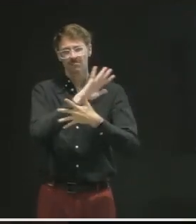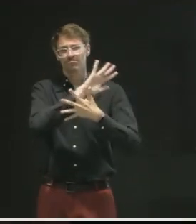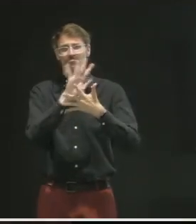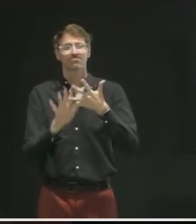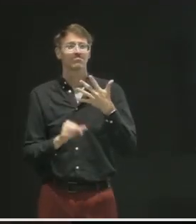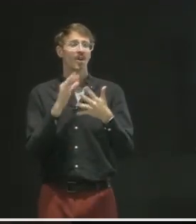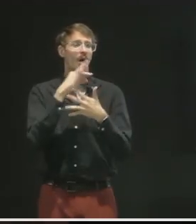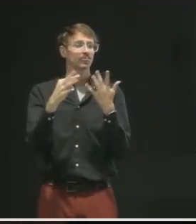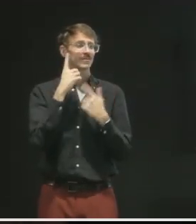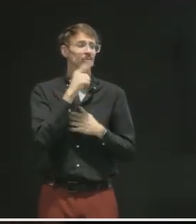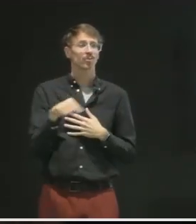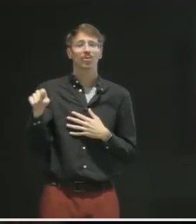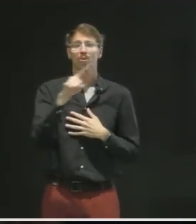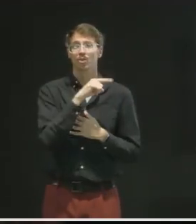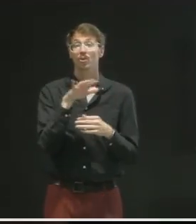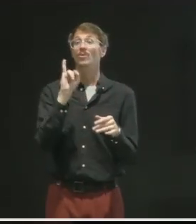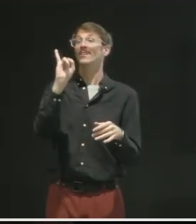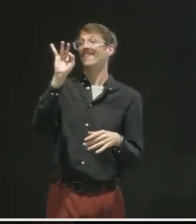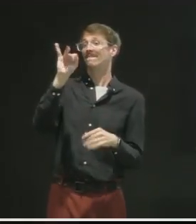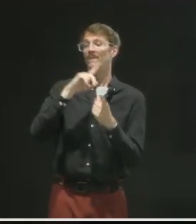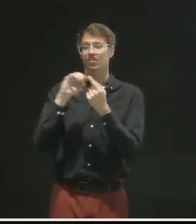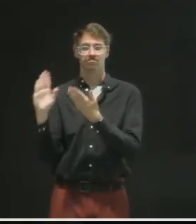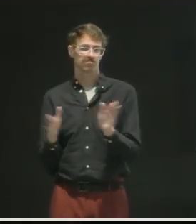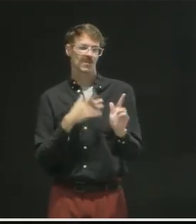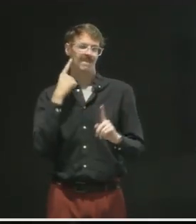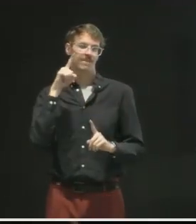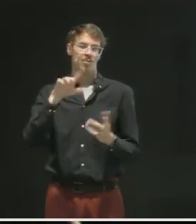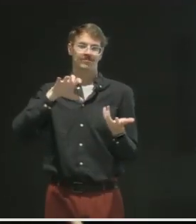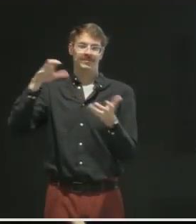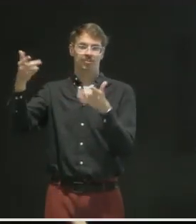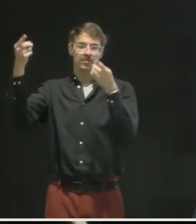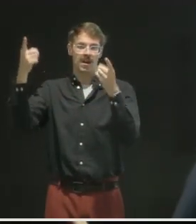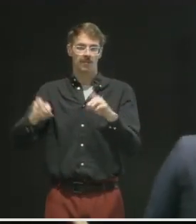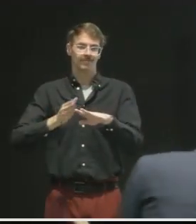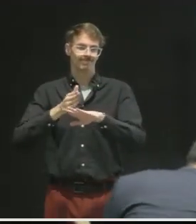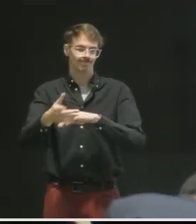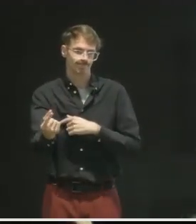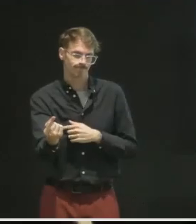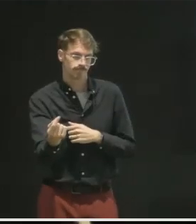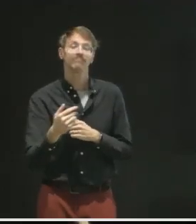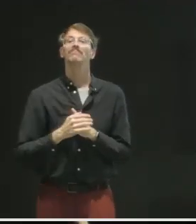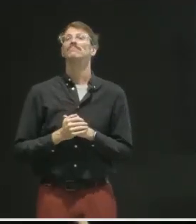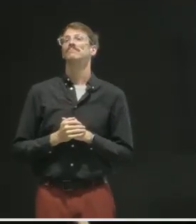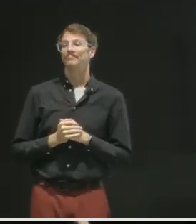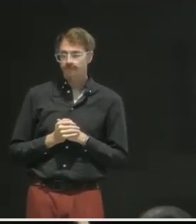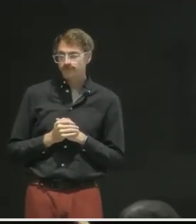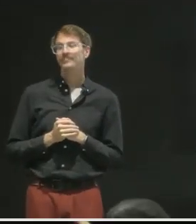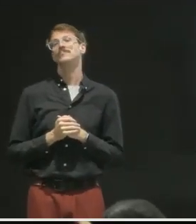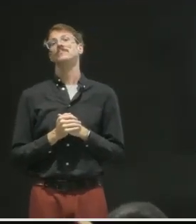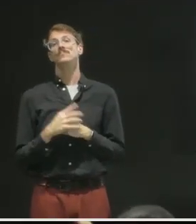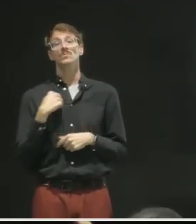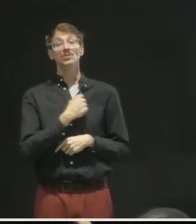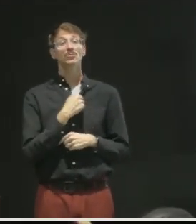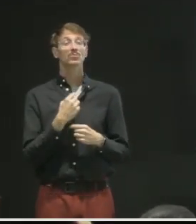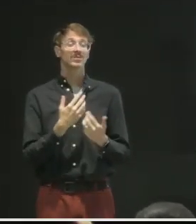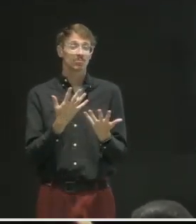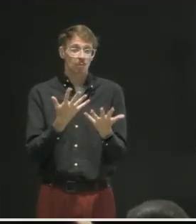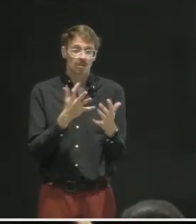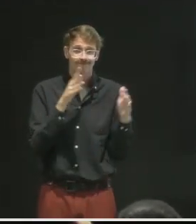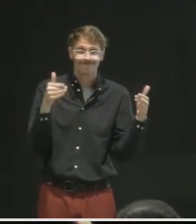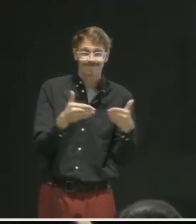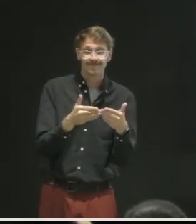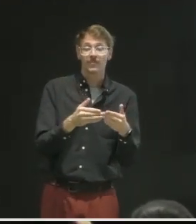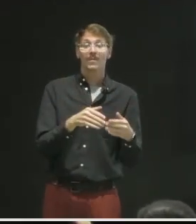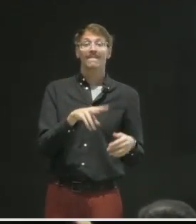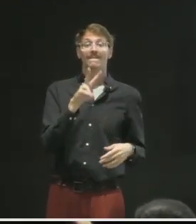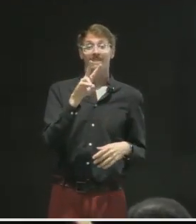to consider when planning for disasters. We like to work on violence against women and girls at